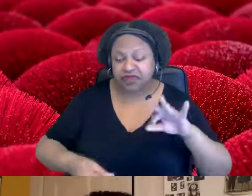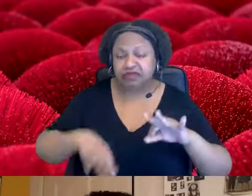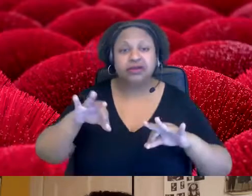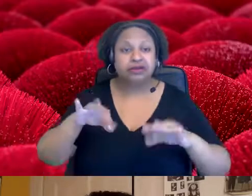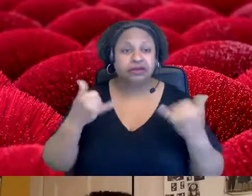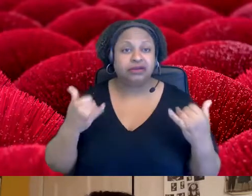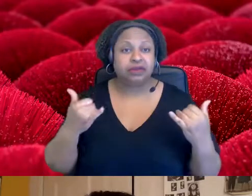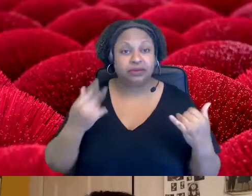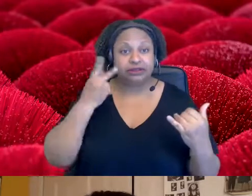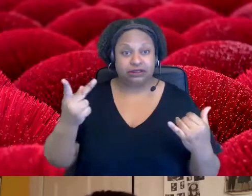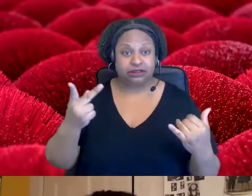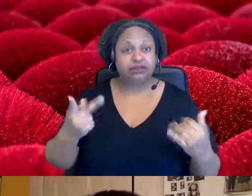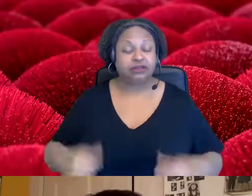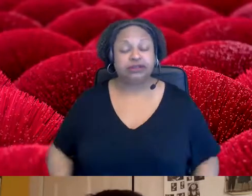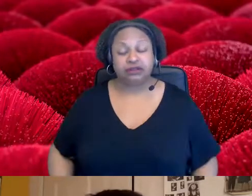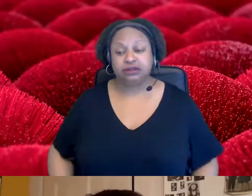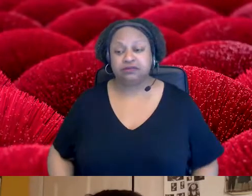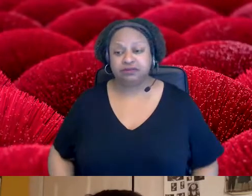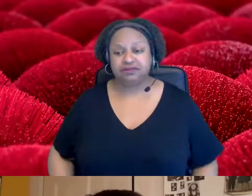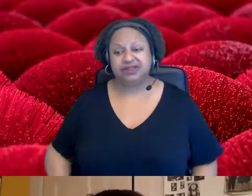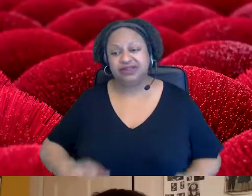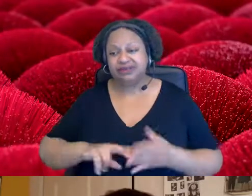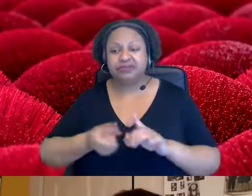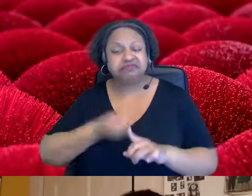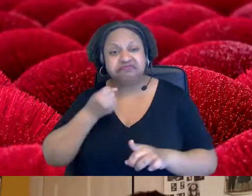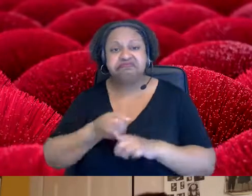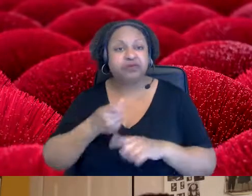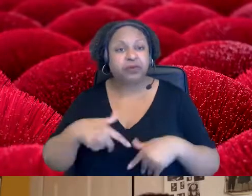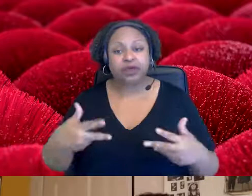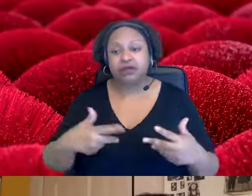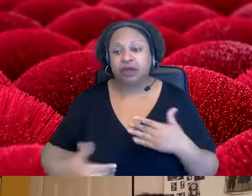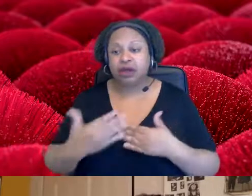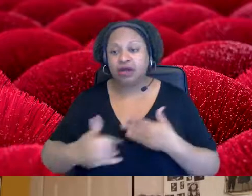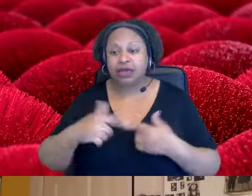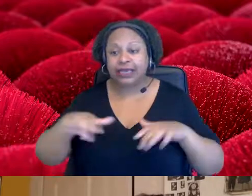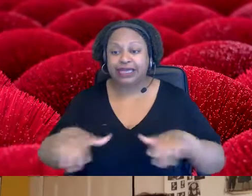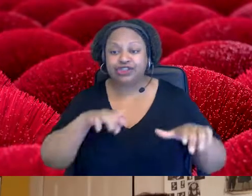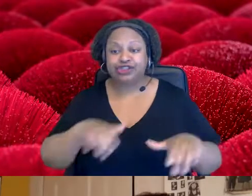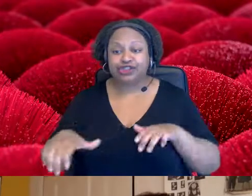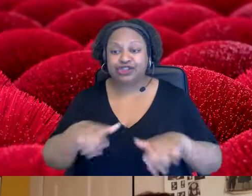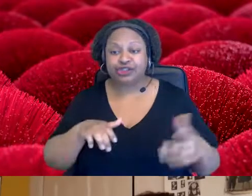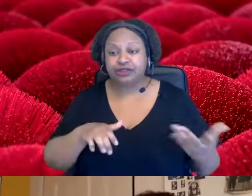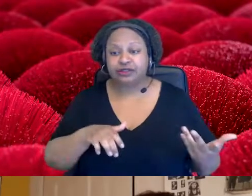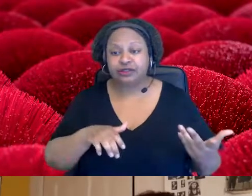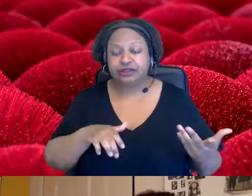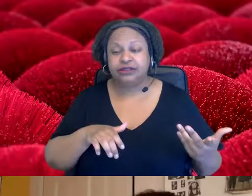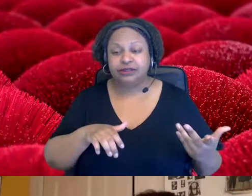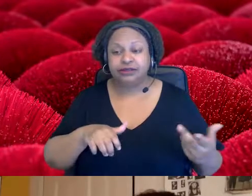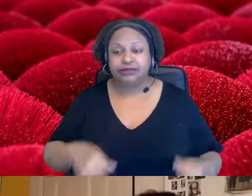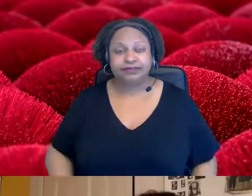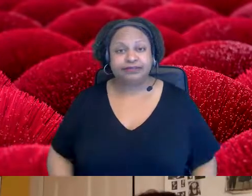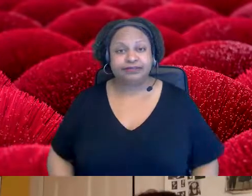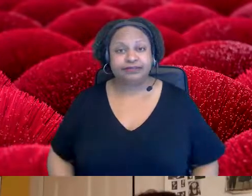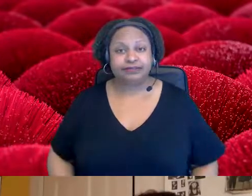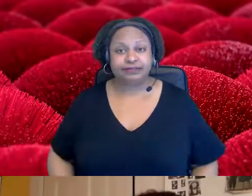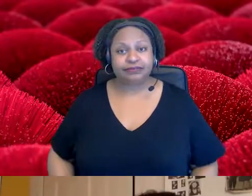Which I believe we've all tried to respond to in our best possible way. I commend